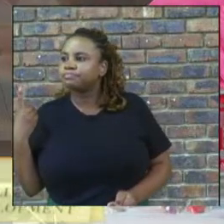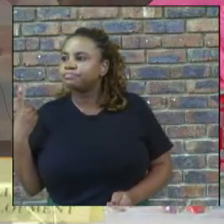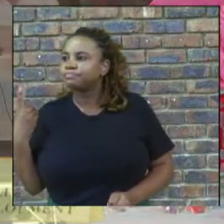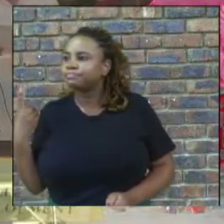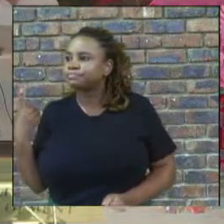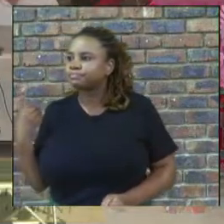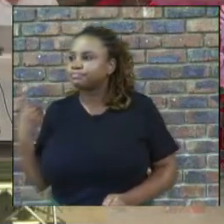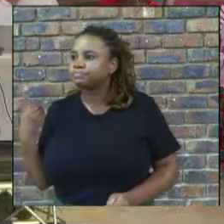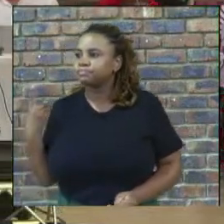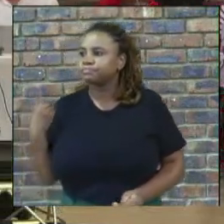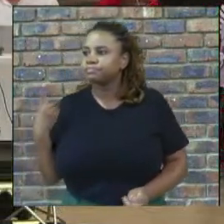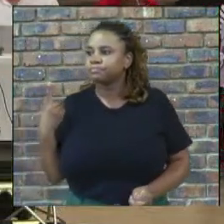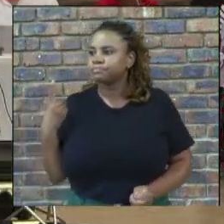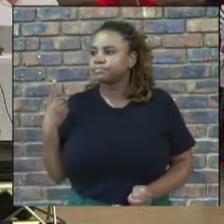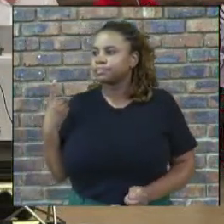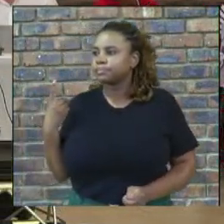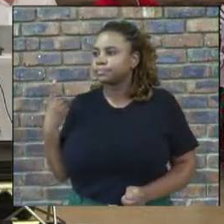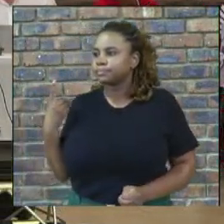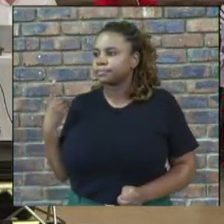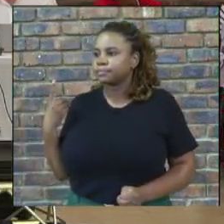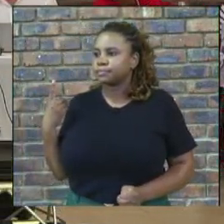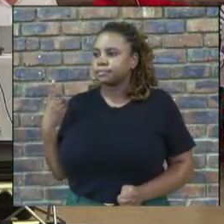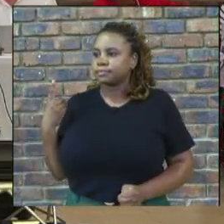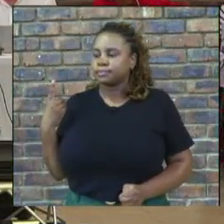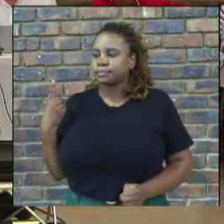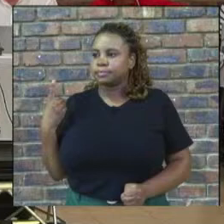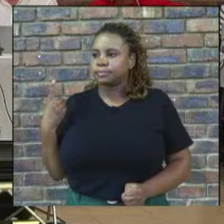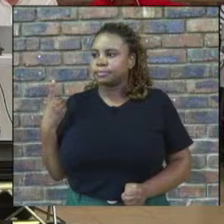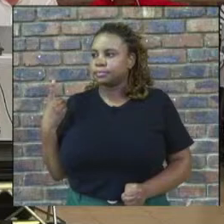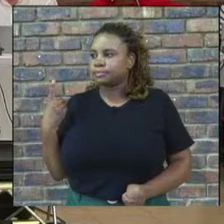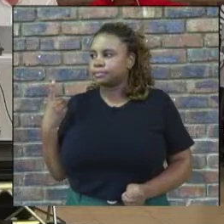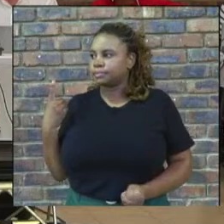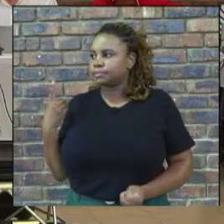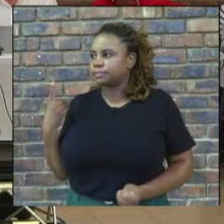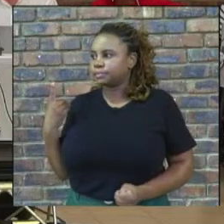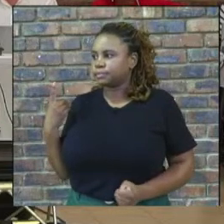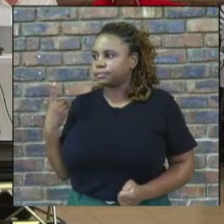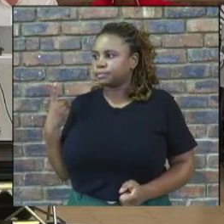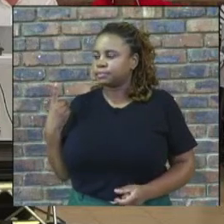Number 1. Kelona. Daddy. Oh yeah.